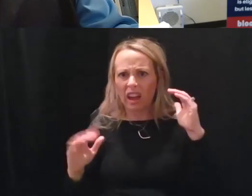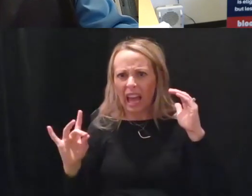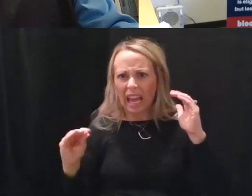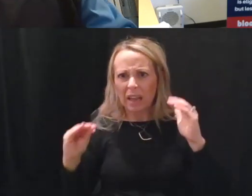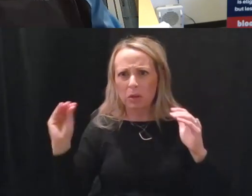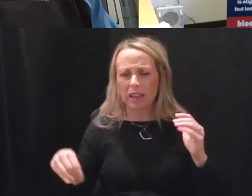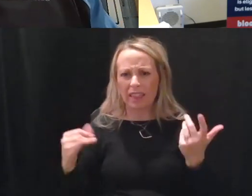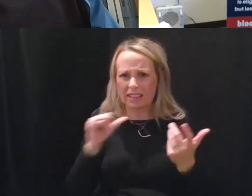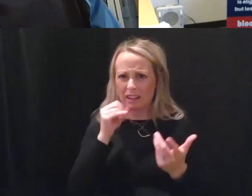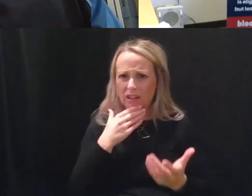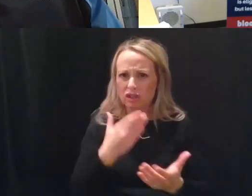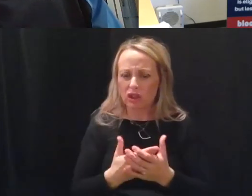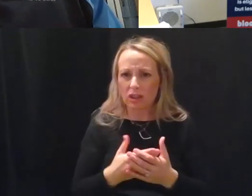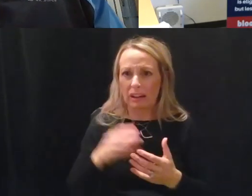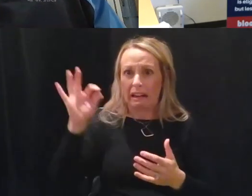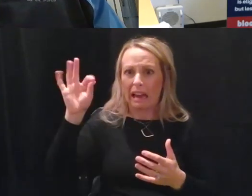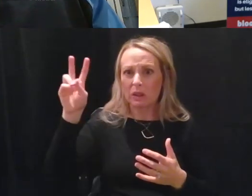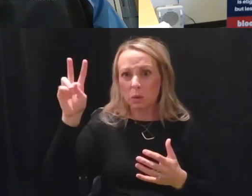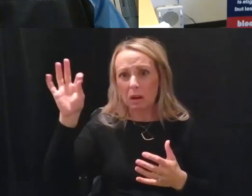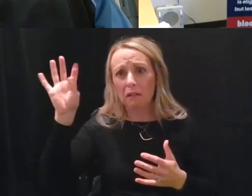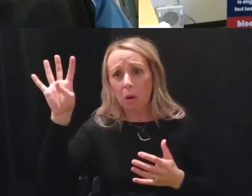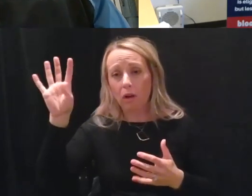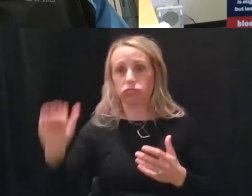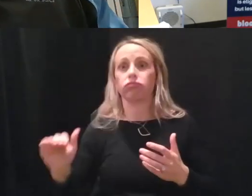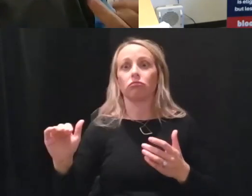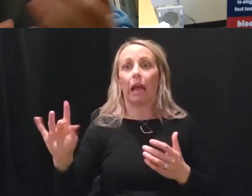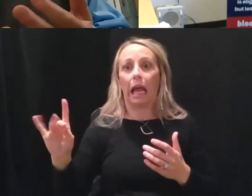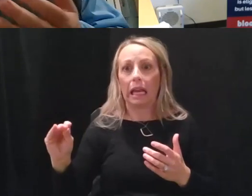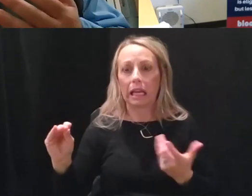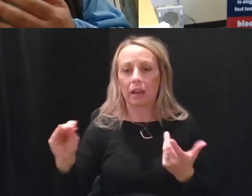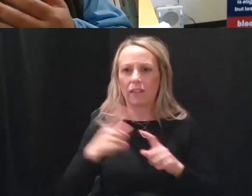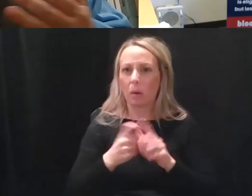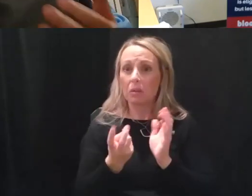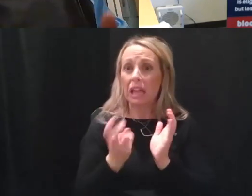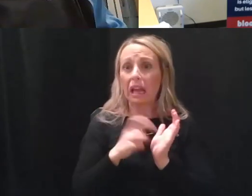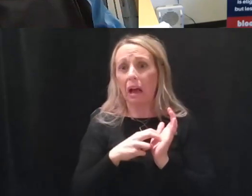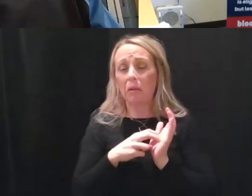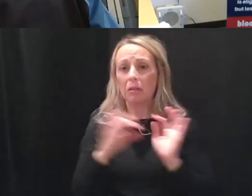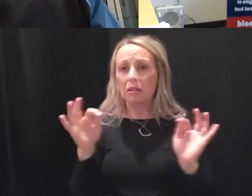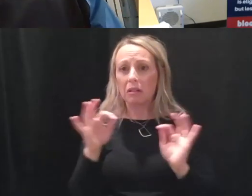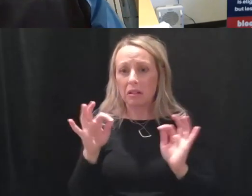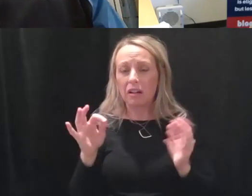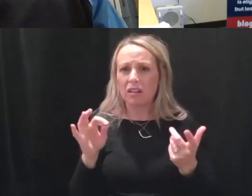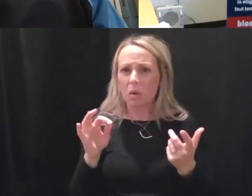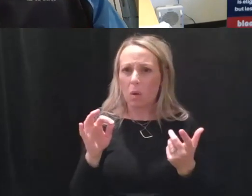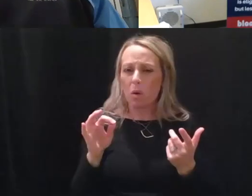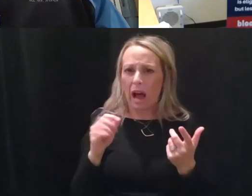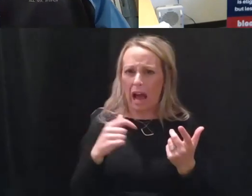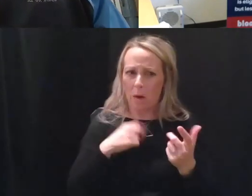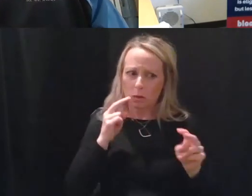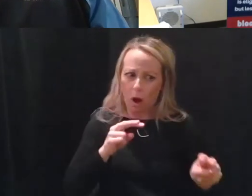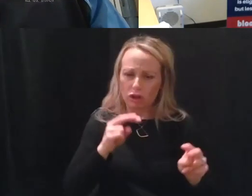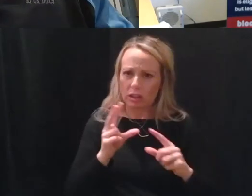not good, from 92 to 94. Because I had a thing on my finger to tell me my carbon dioxide